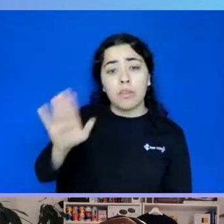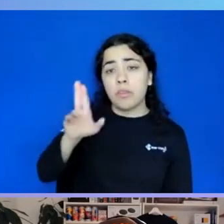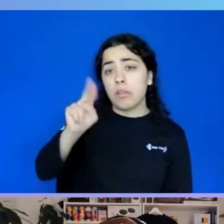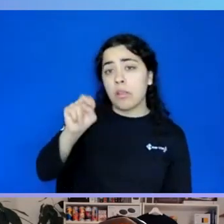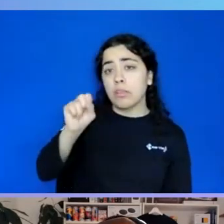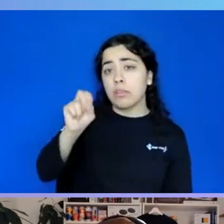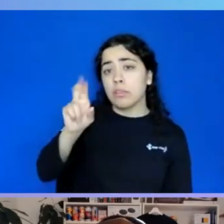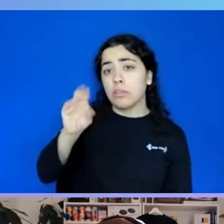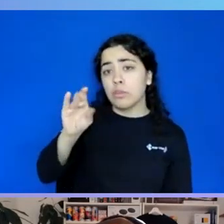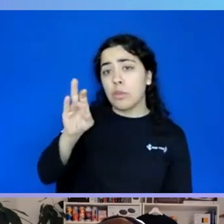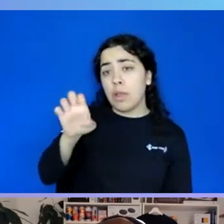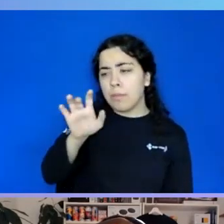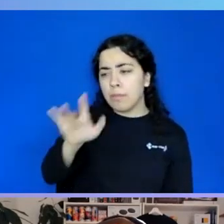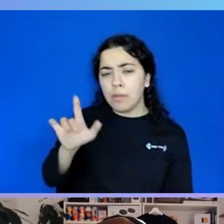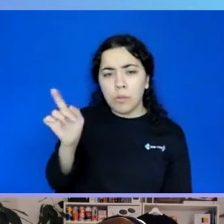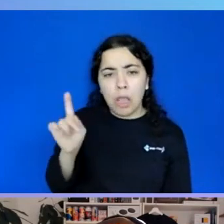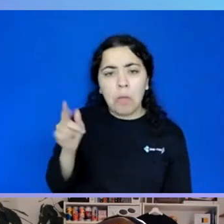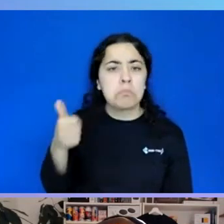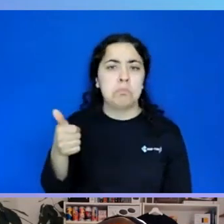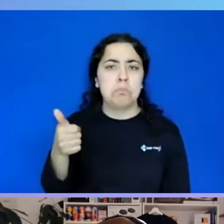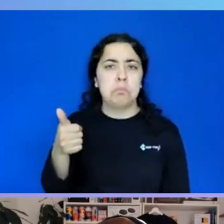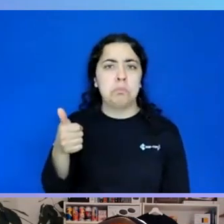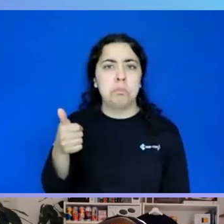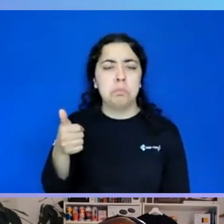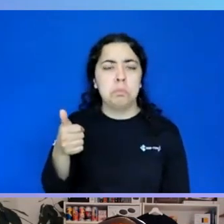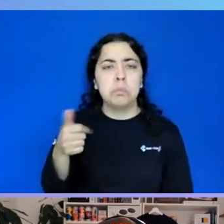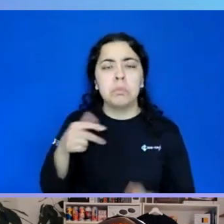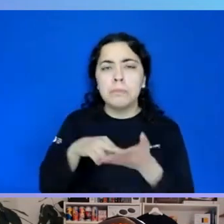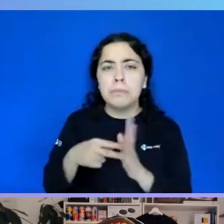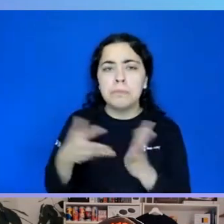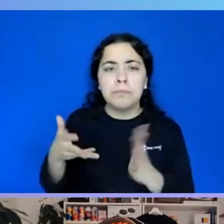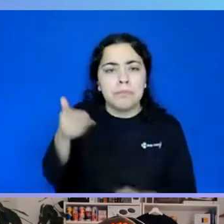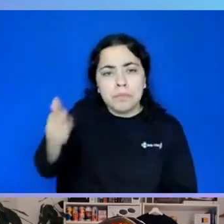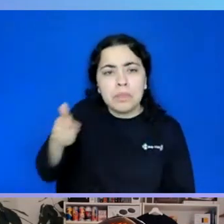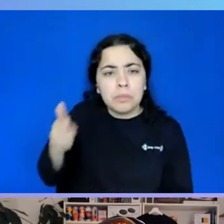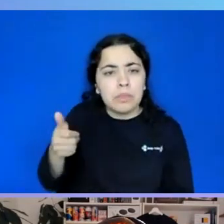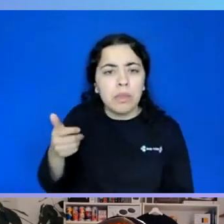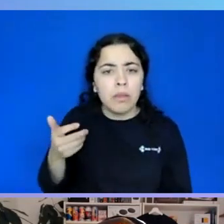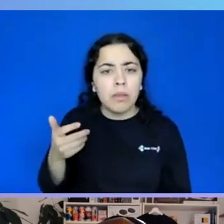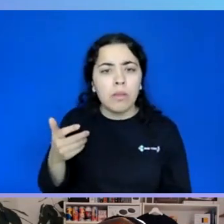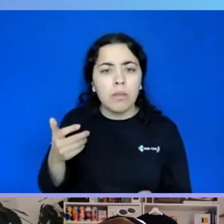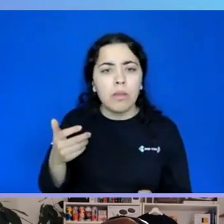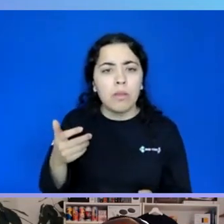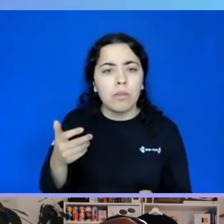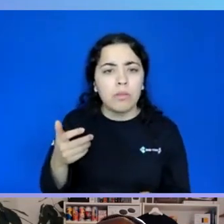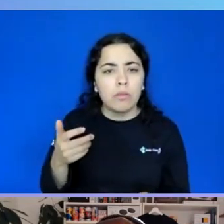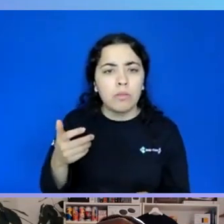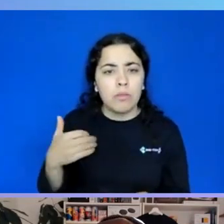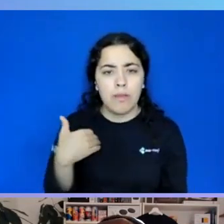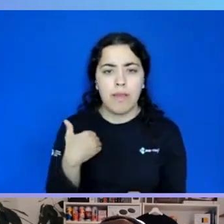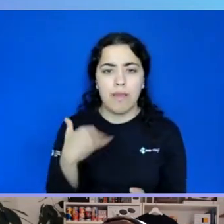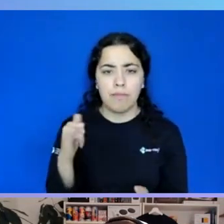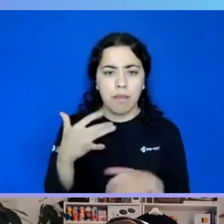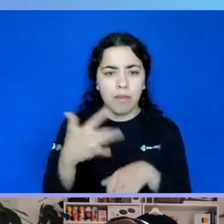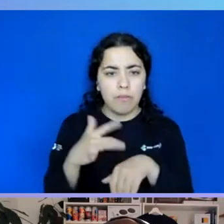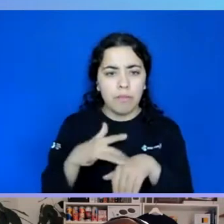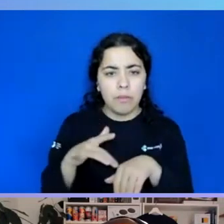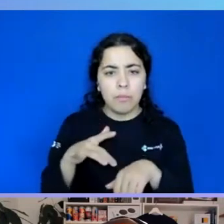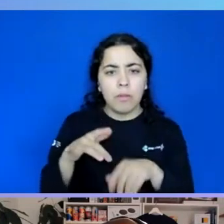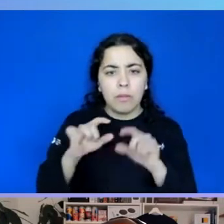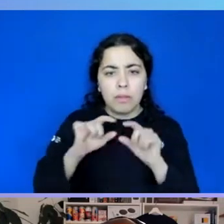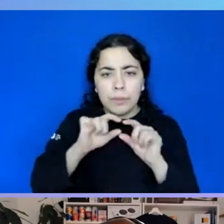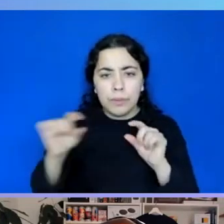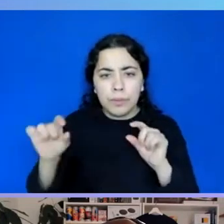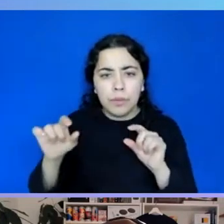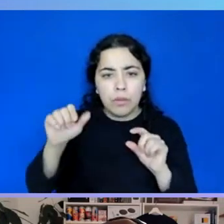is good in the sense that they avprenumerera, which is unsubscribe in Swedish, that